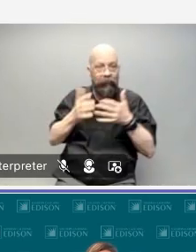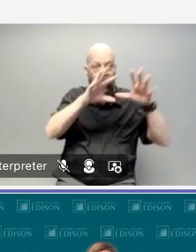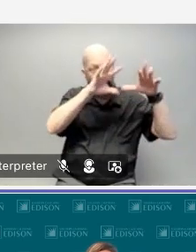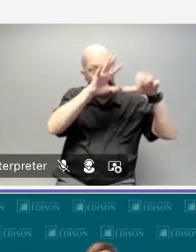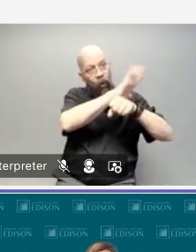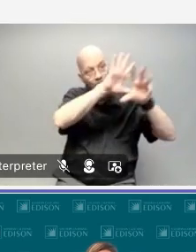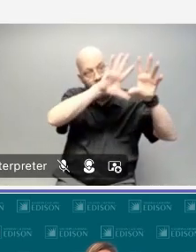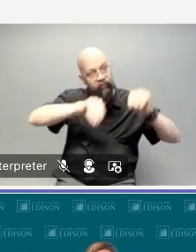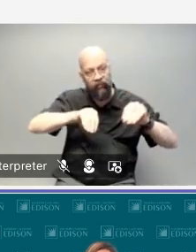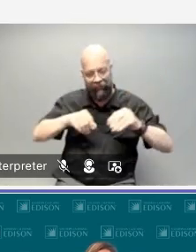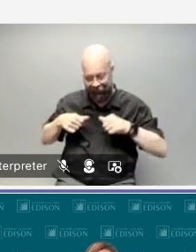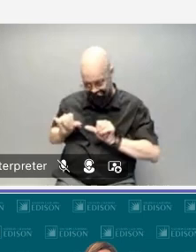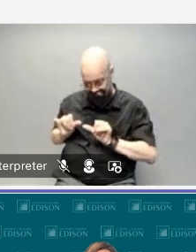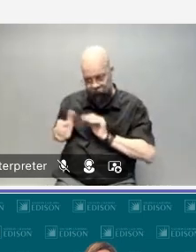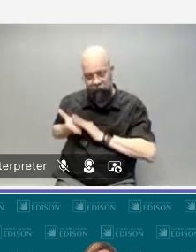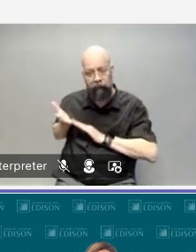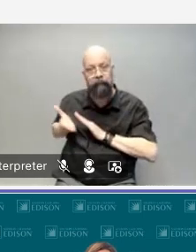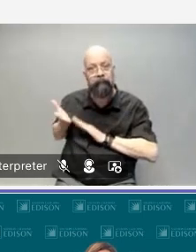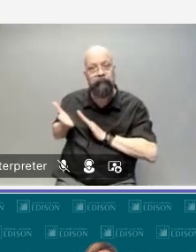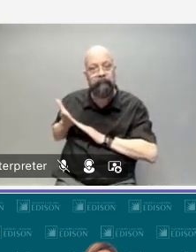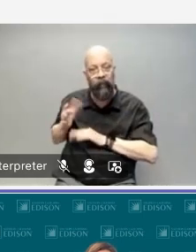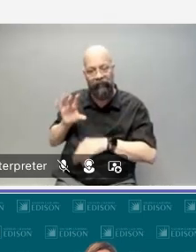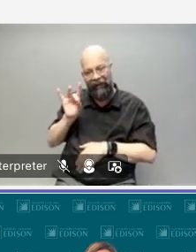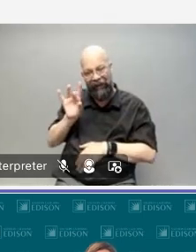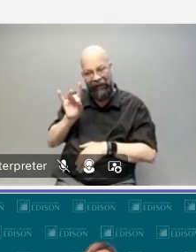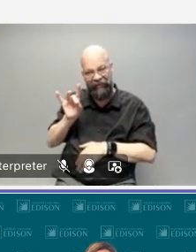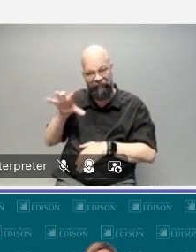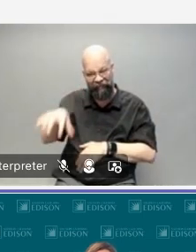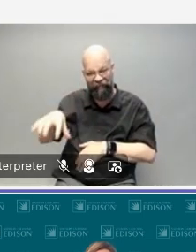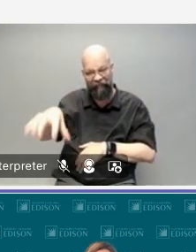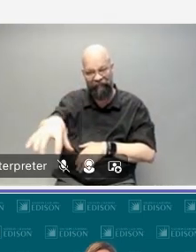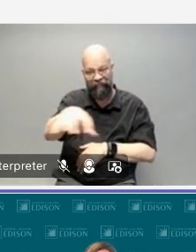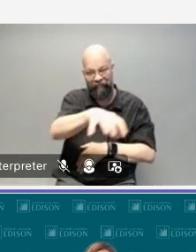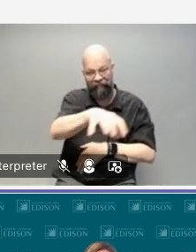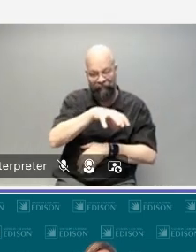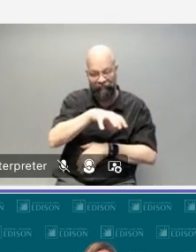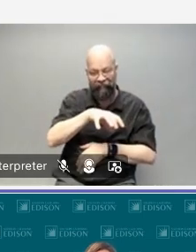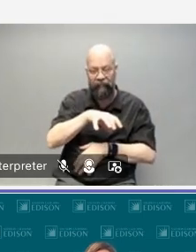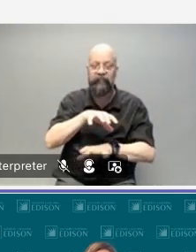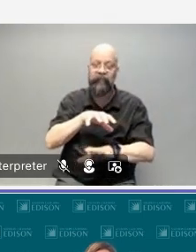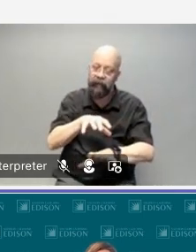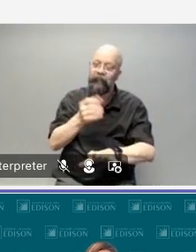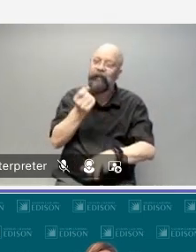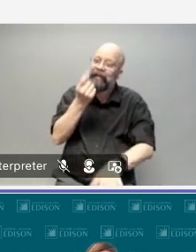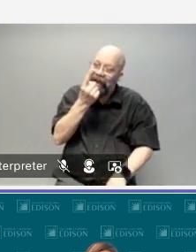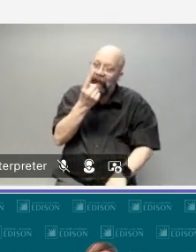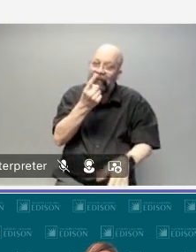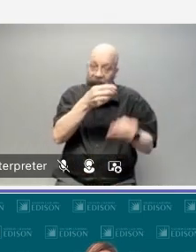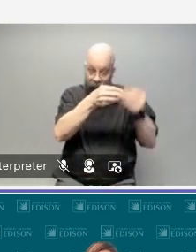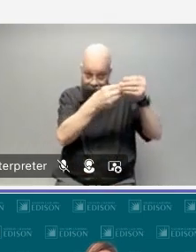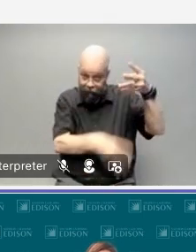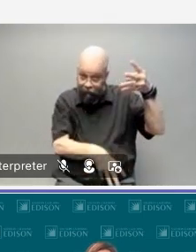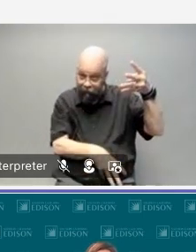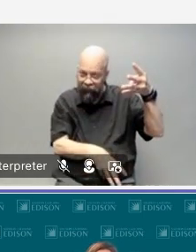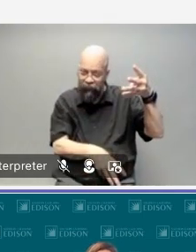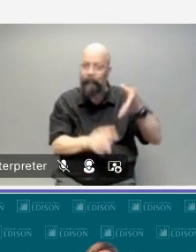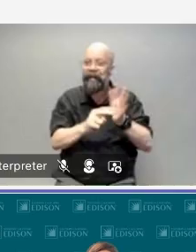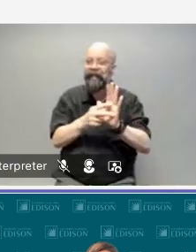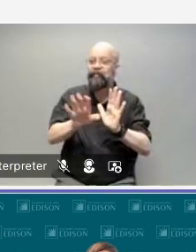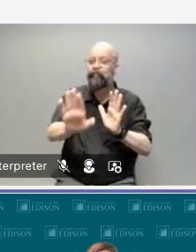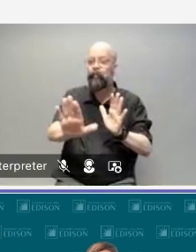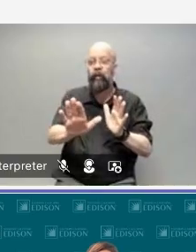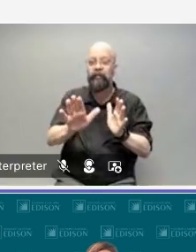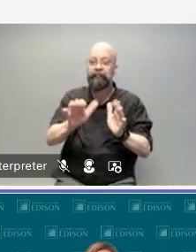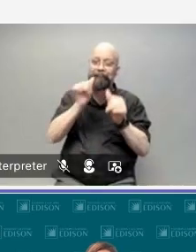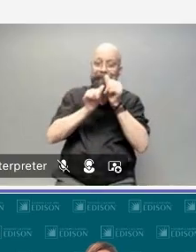PSPS. And we do know that these resources alone do not eliminate the hardship of a power shutoff, but they do represent